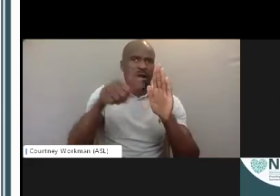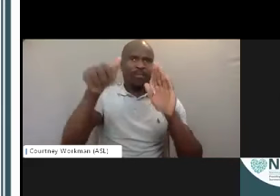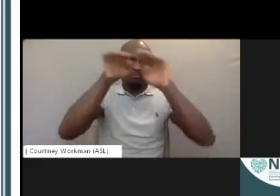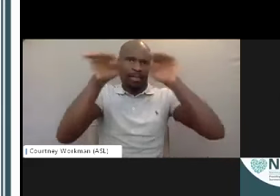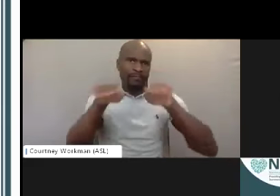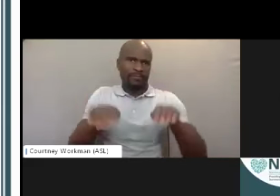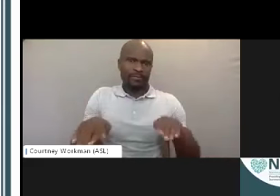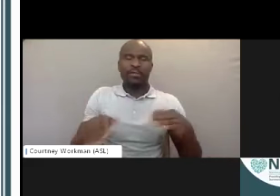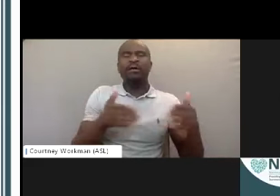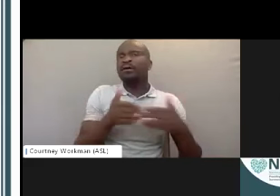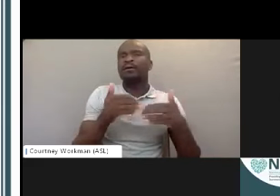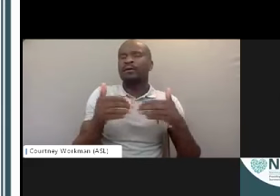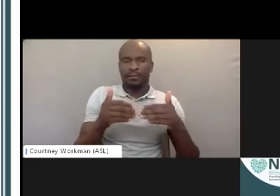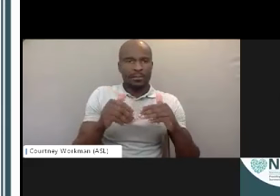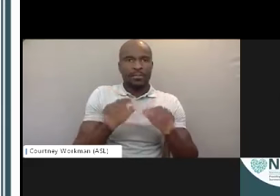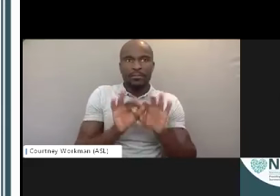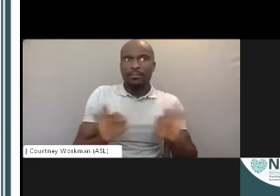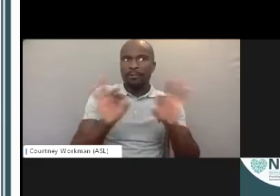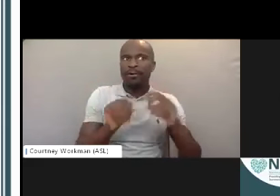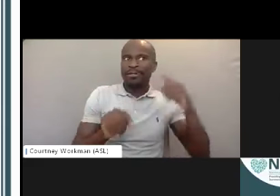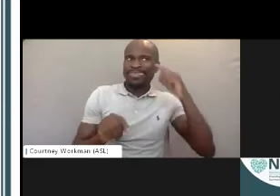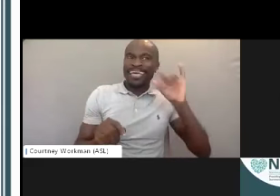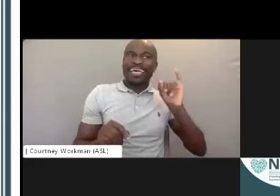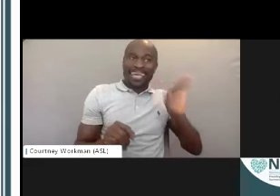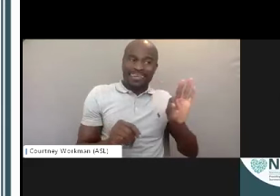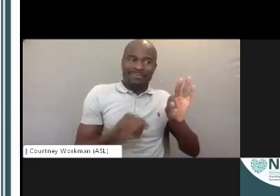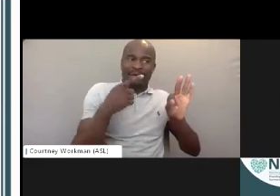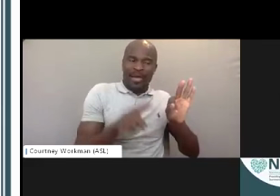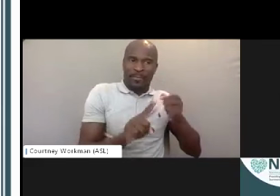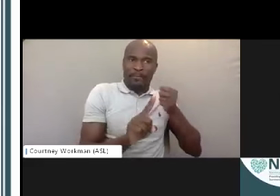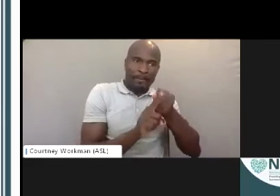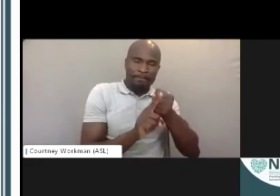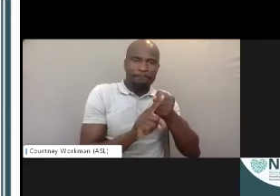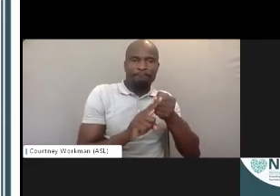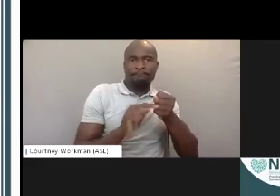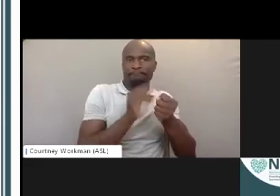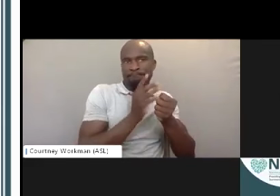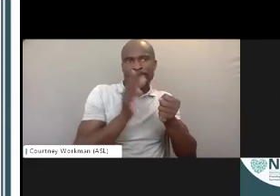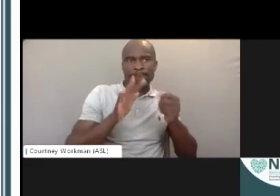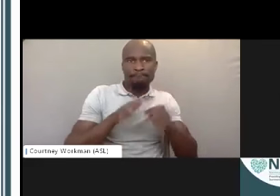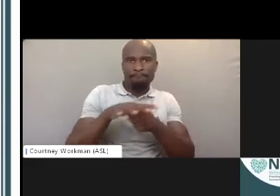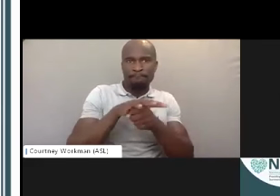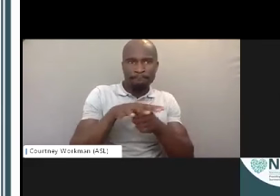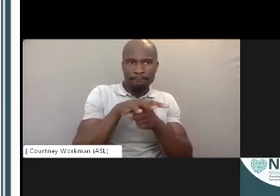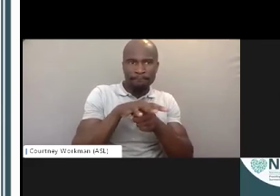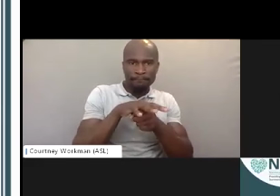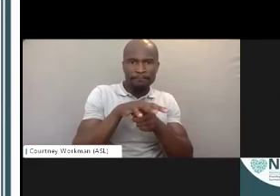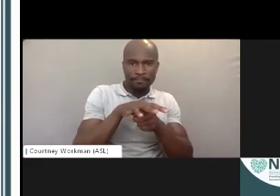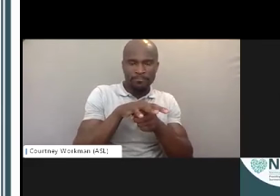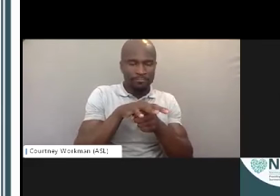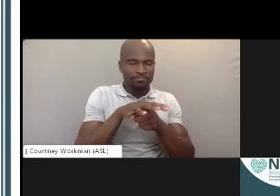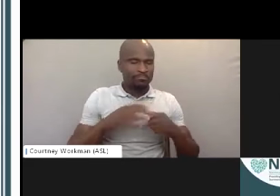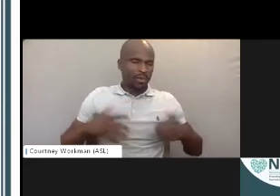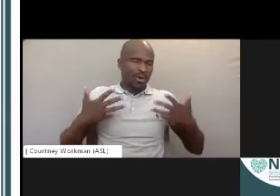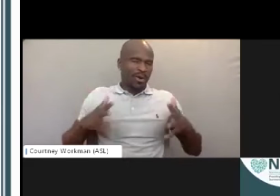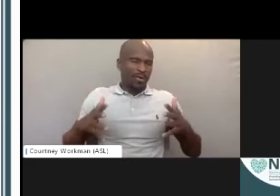to consider what would happen if a mass violence incident occurred in a rural community. They already have, rural communities often